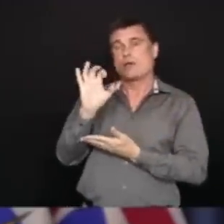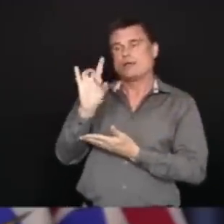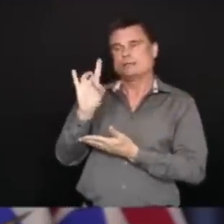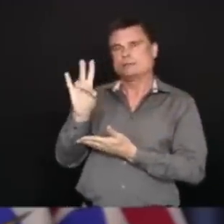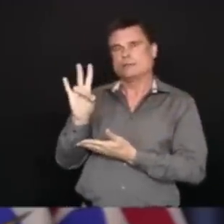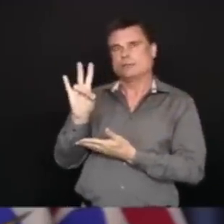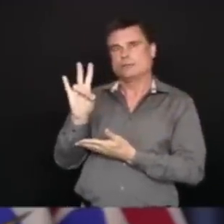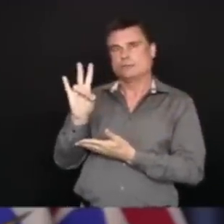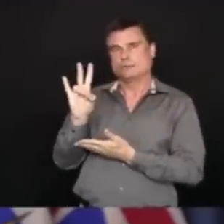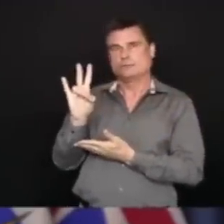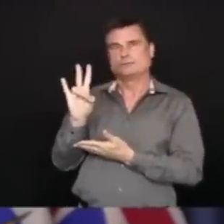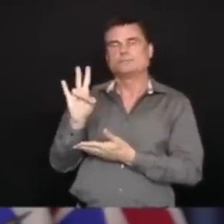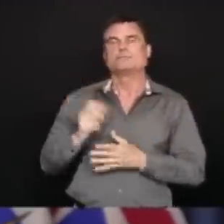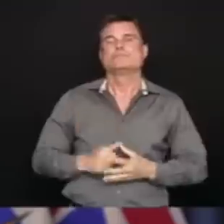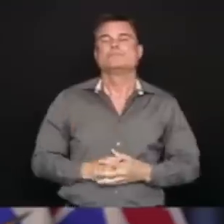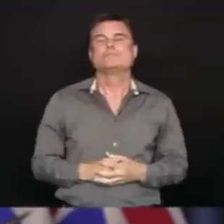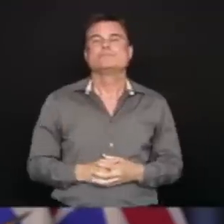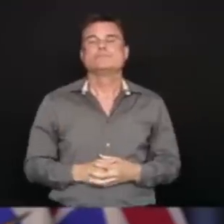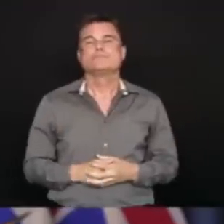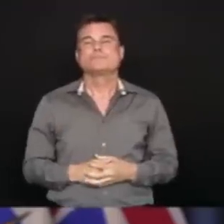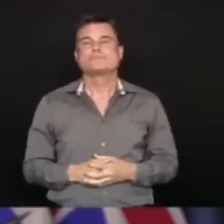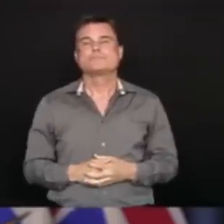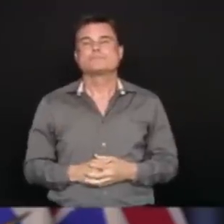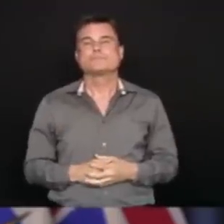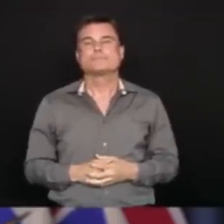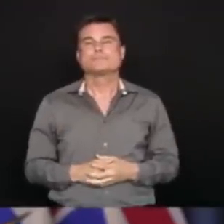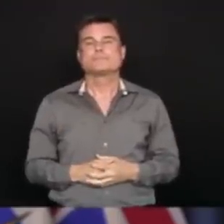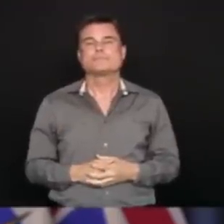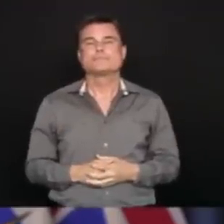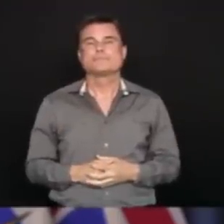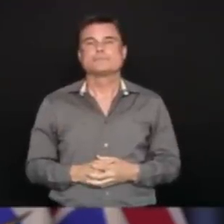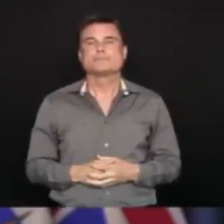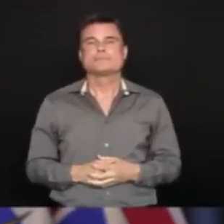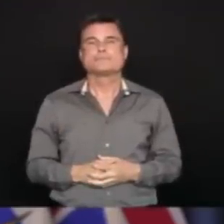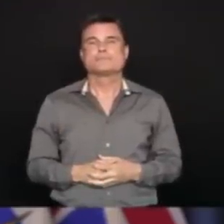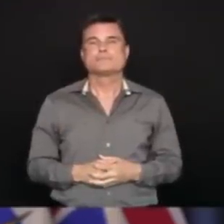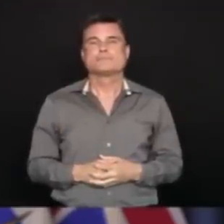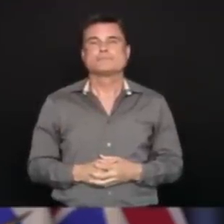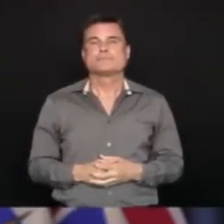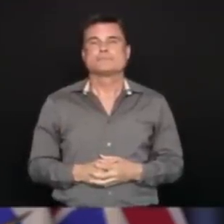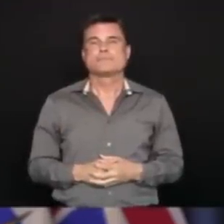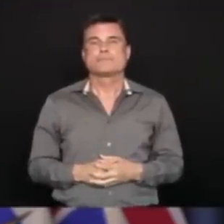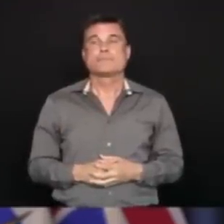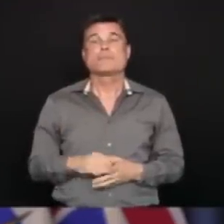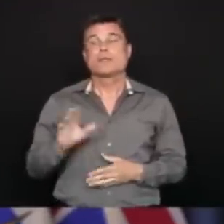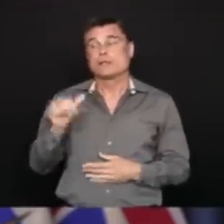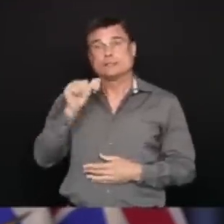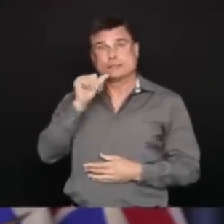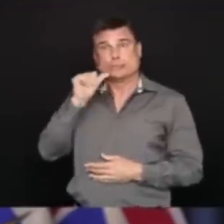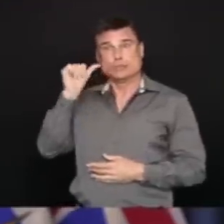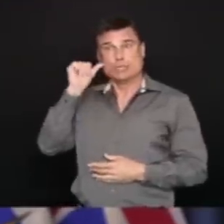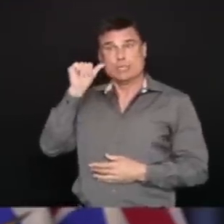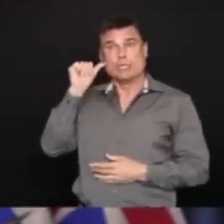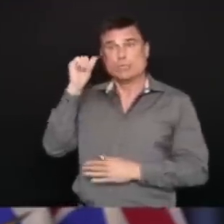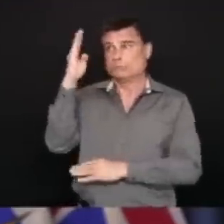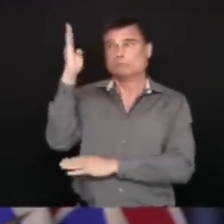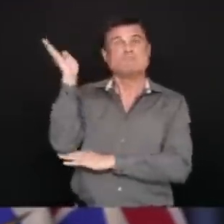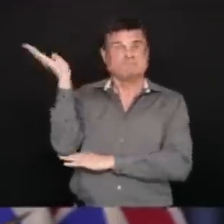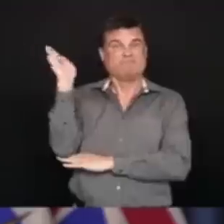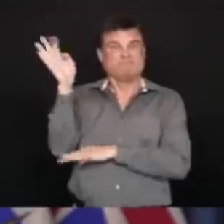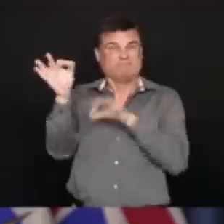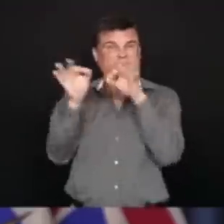As you know, yesterday we presented our latest modeling information and the latest numbers and some of